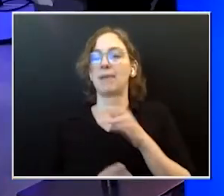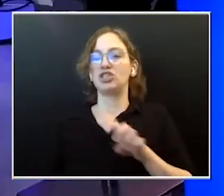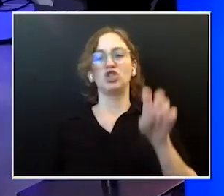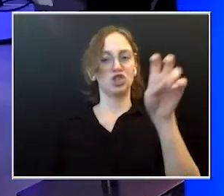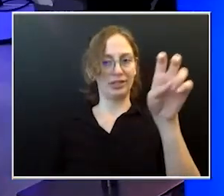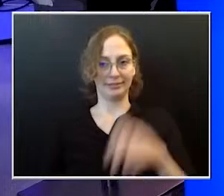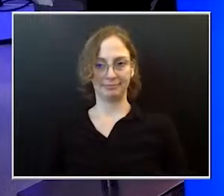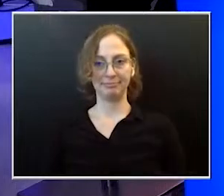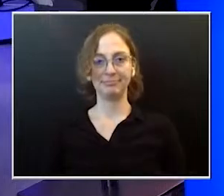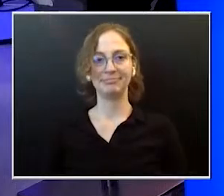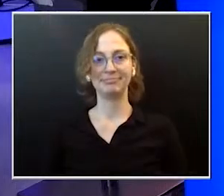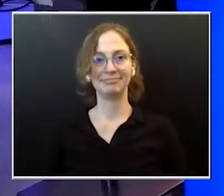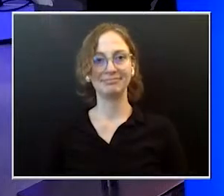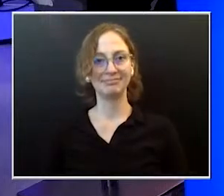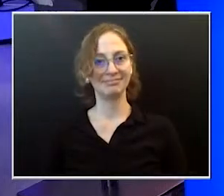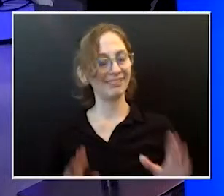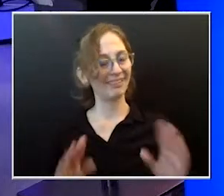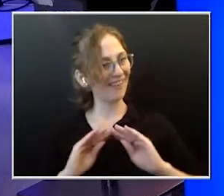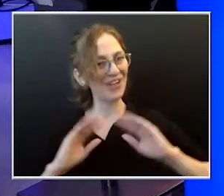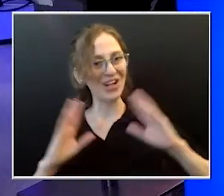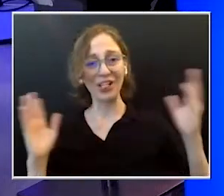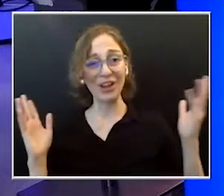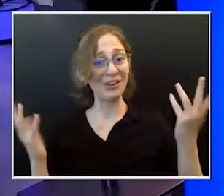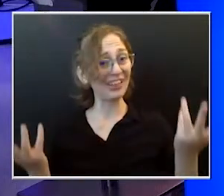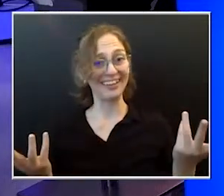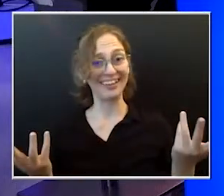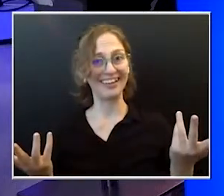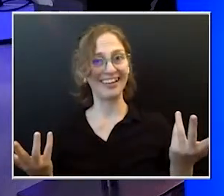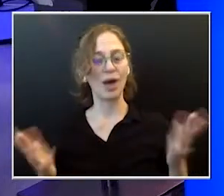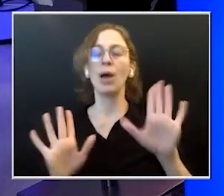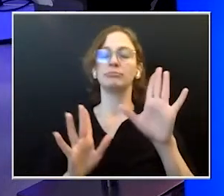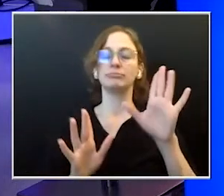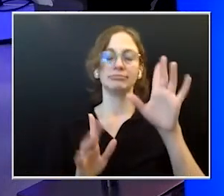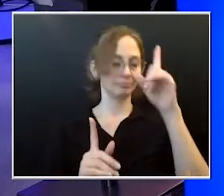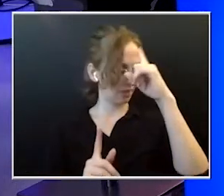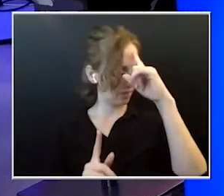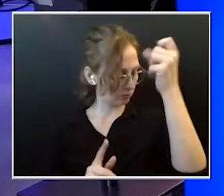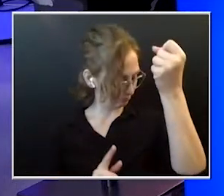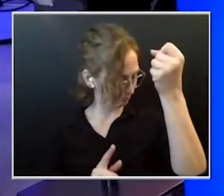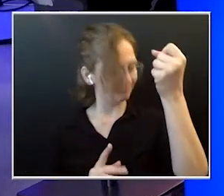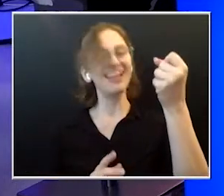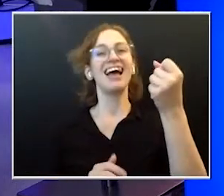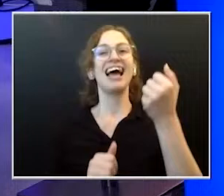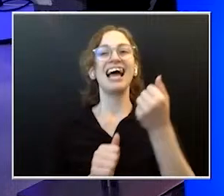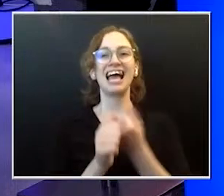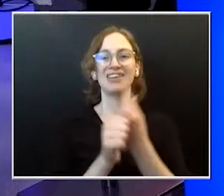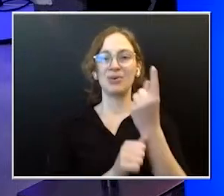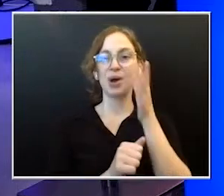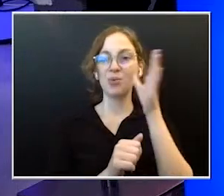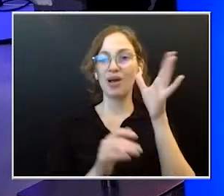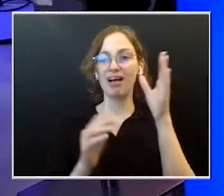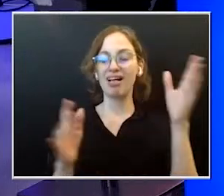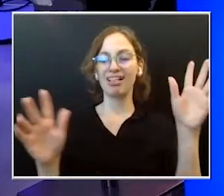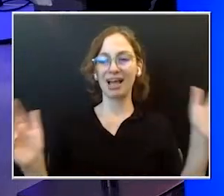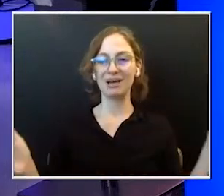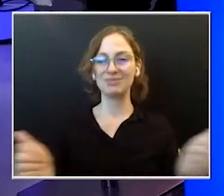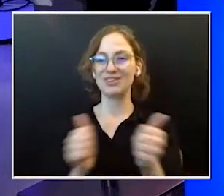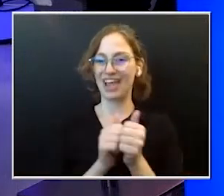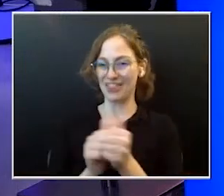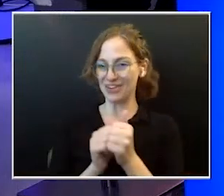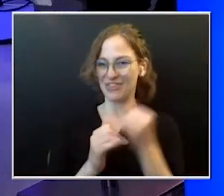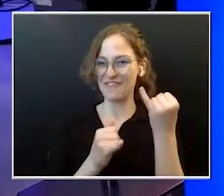I mean, well, how does it feel to, well, actually, hold that thought, because we're bringing everyone back in for some final thoughts now. Angela, I